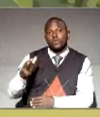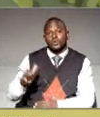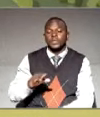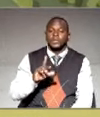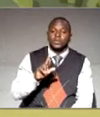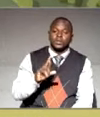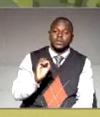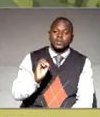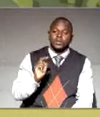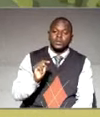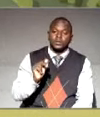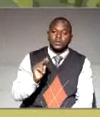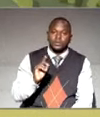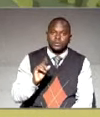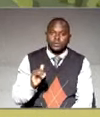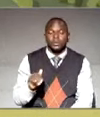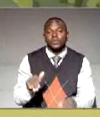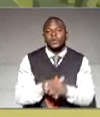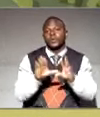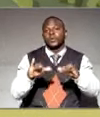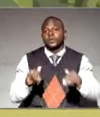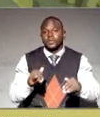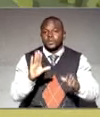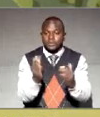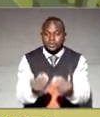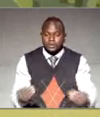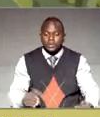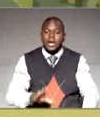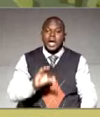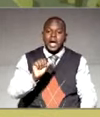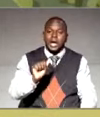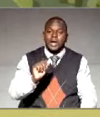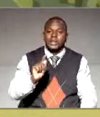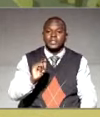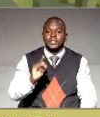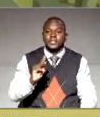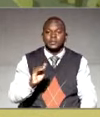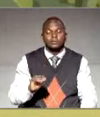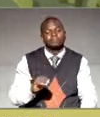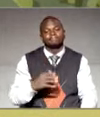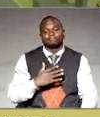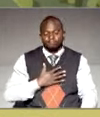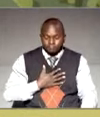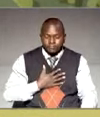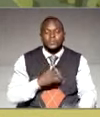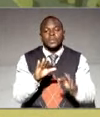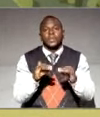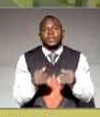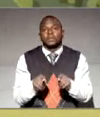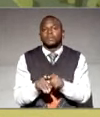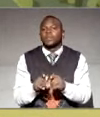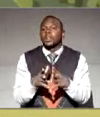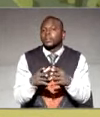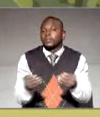Ronald Chibule. Chairperson, Parliamentary Forum on Children, Bernard Atiku, also condoled with the bereaved family. Chibule